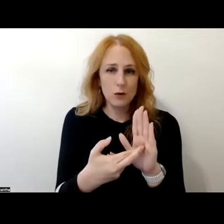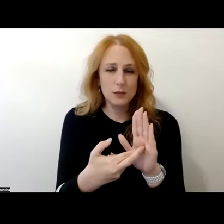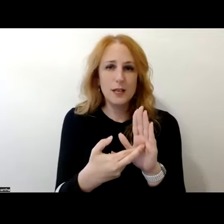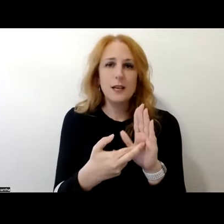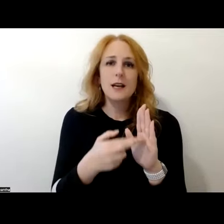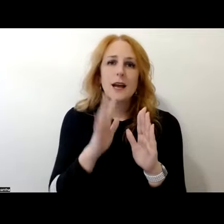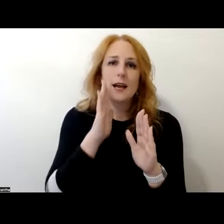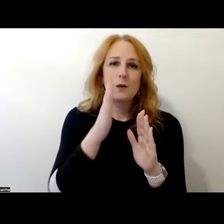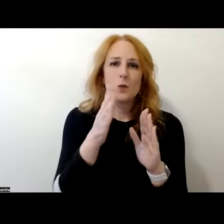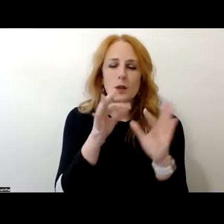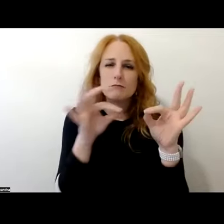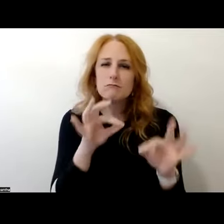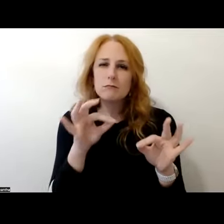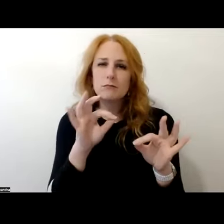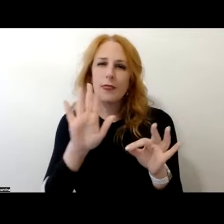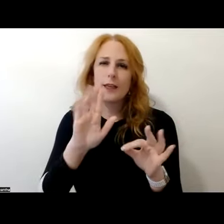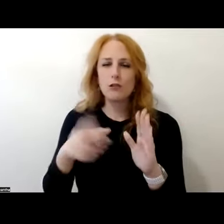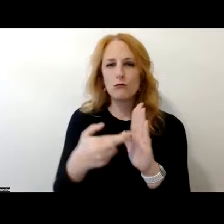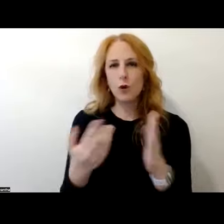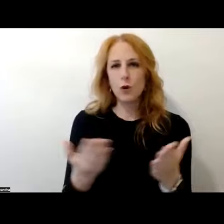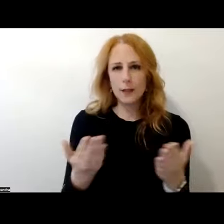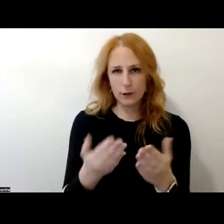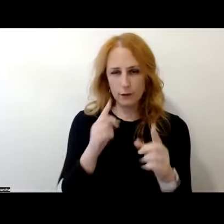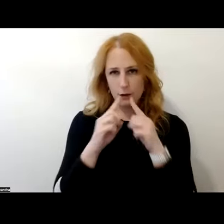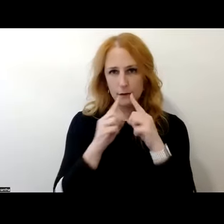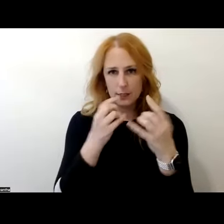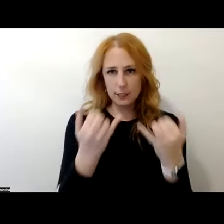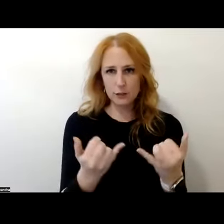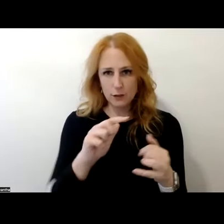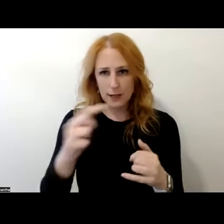in today's conversation. So I'll have cici and ambrosio start us off.